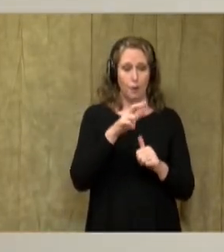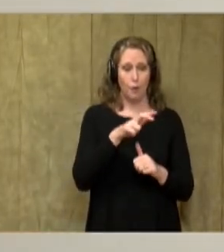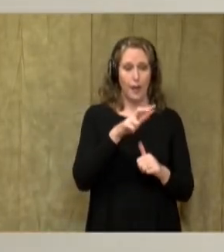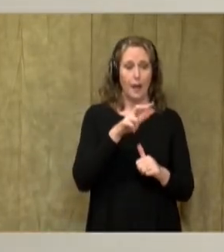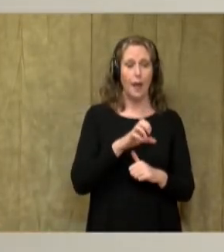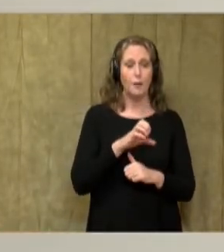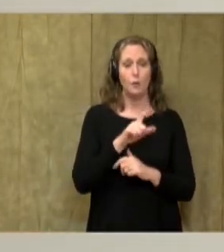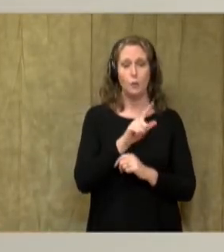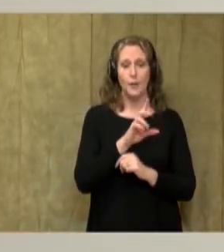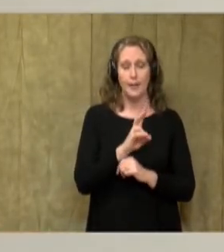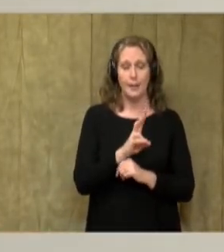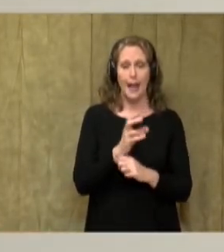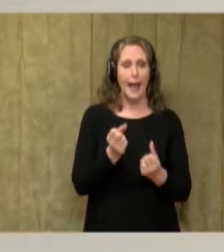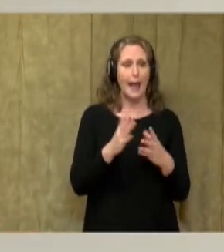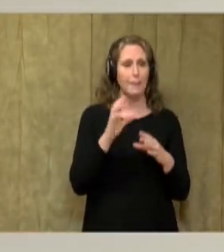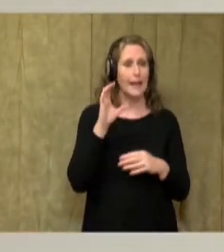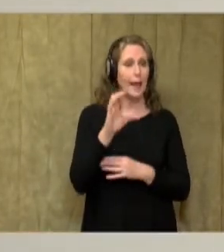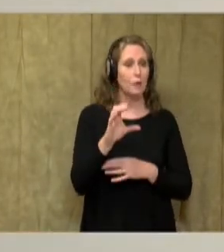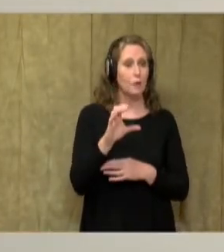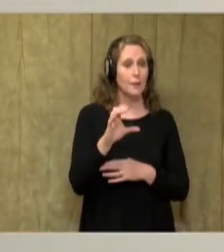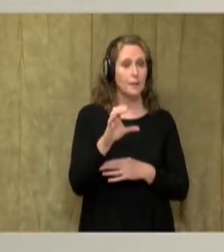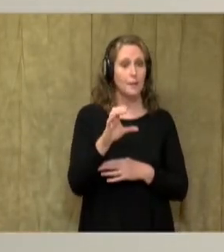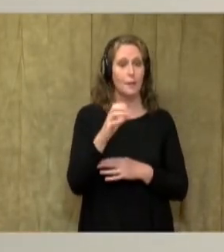327. So we have how many hundreds?